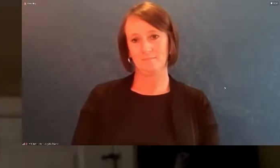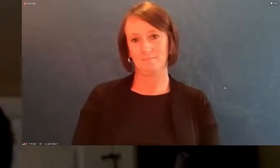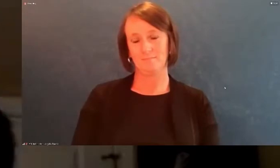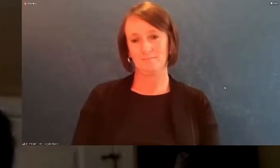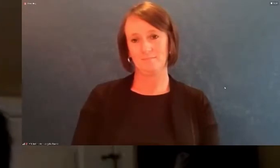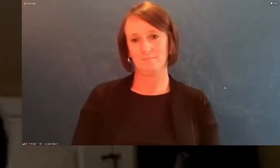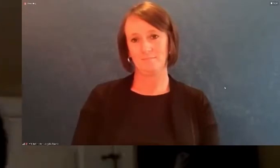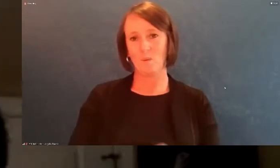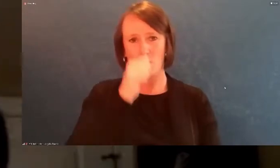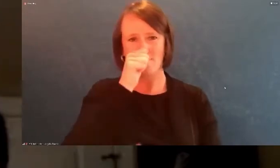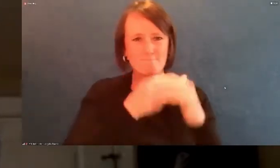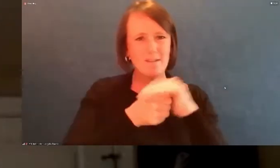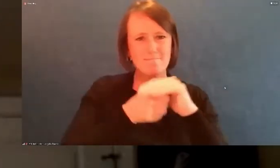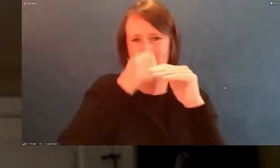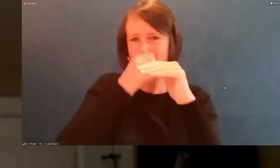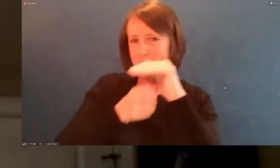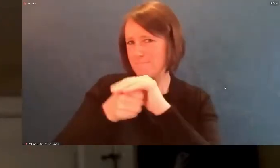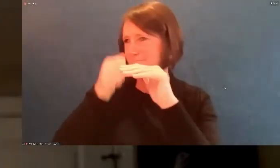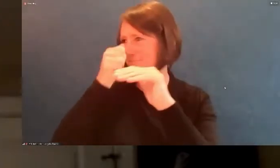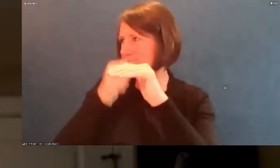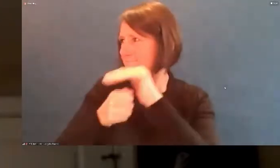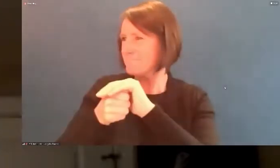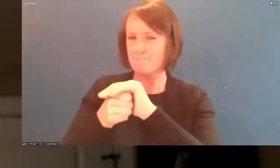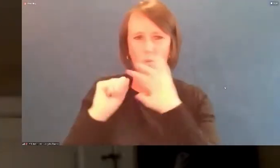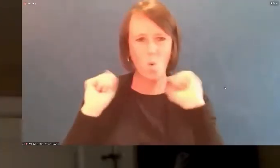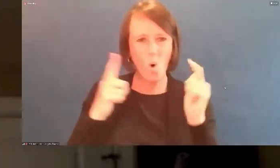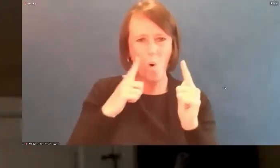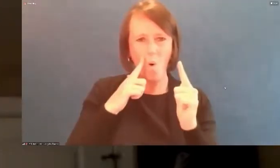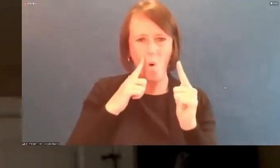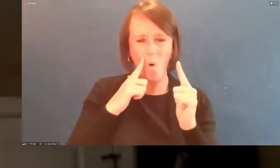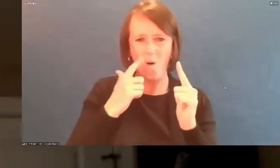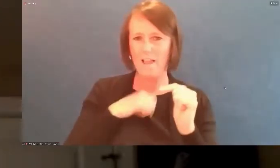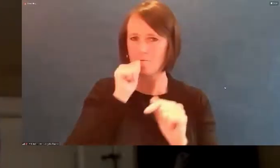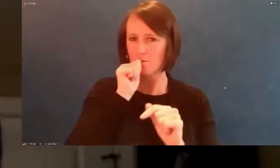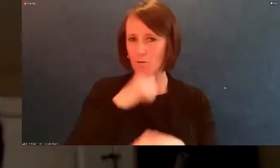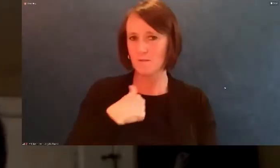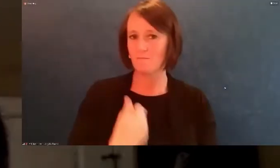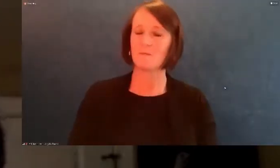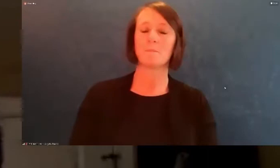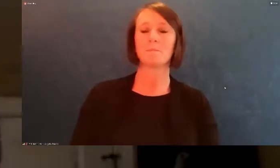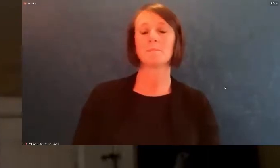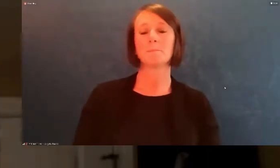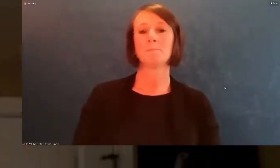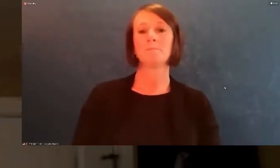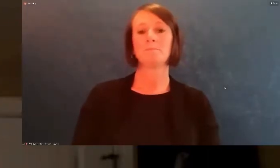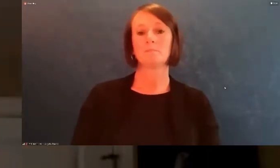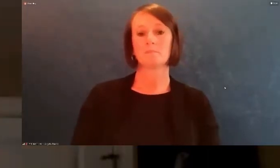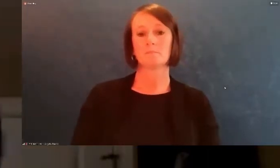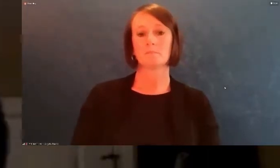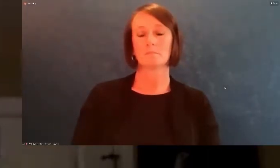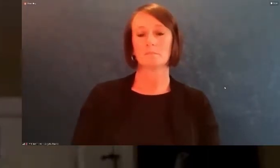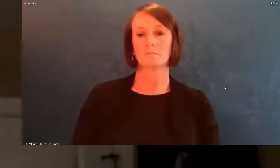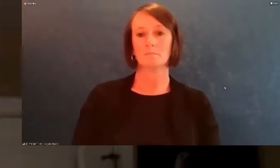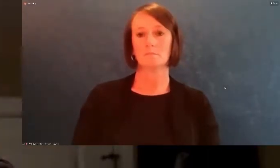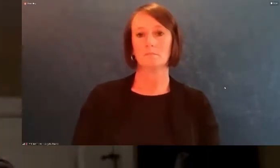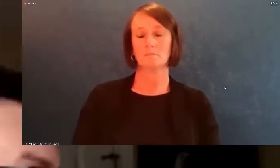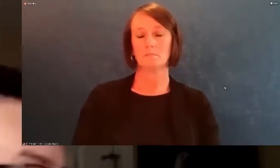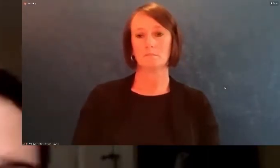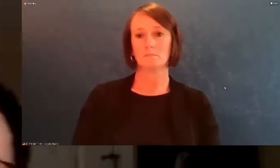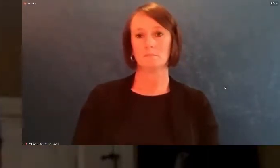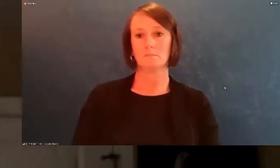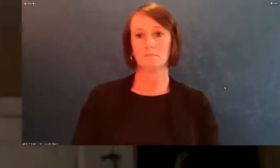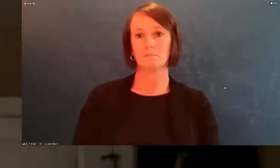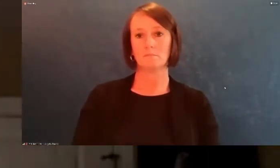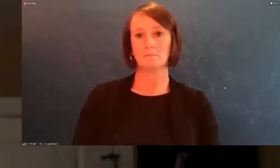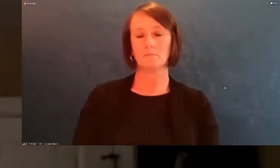sneak. Everybody's on the Kimooch in Fort Smith, right? Northwest Territories. So she said, all right. There's nobody here.